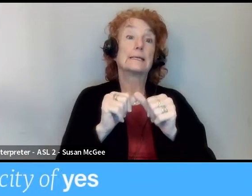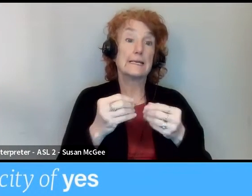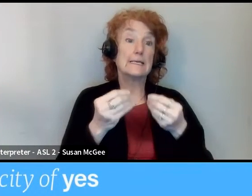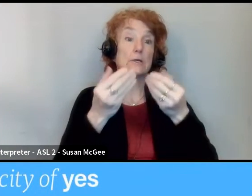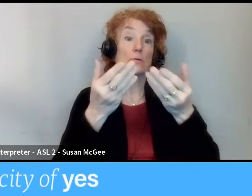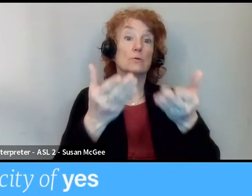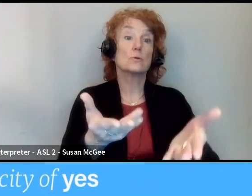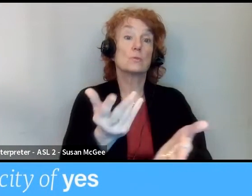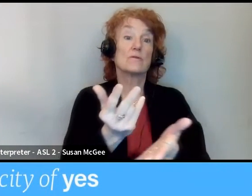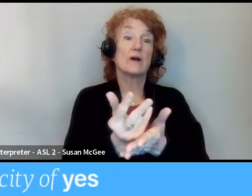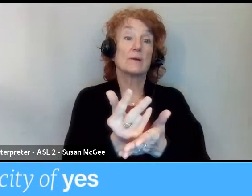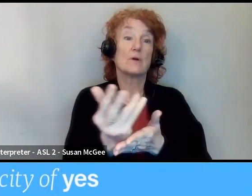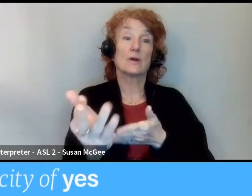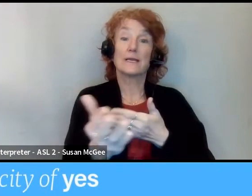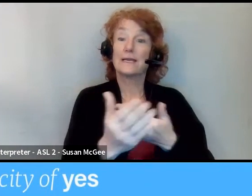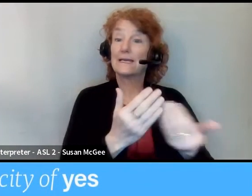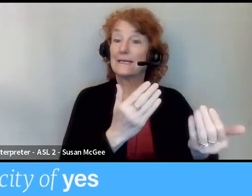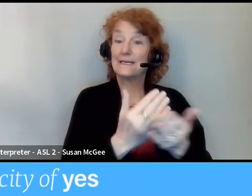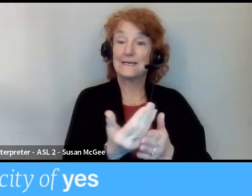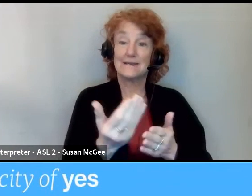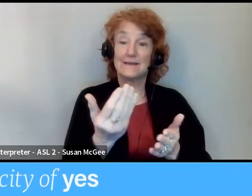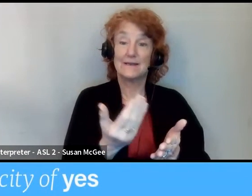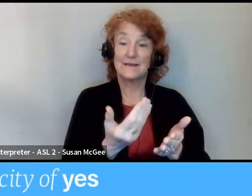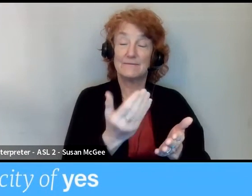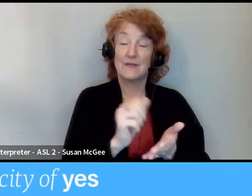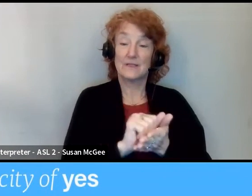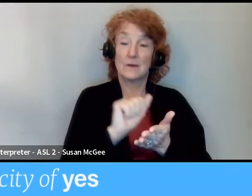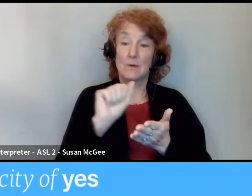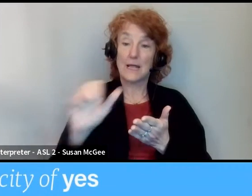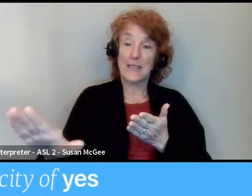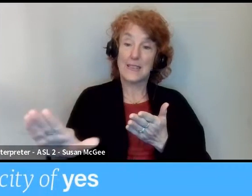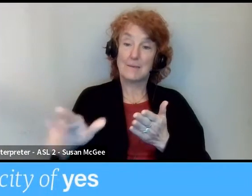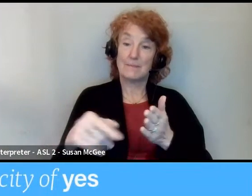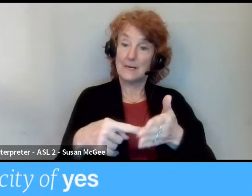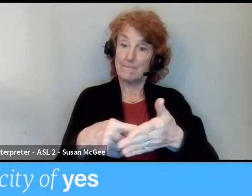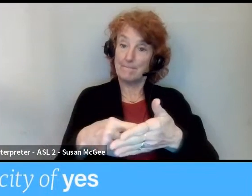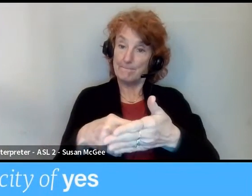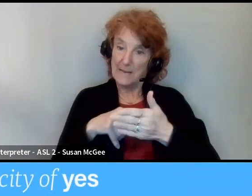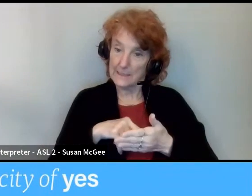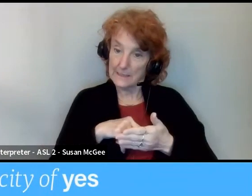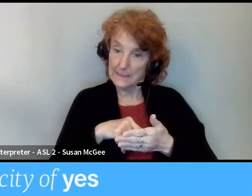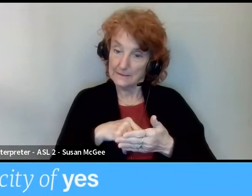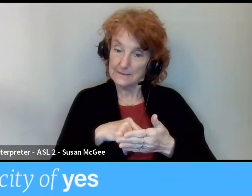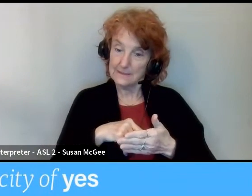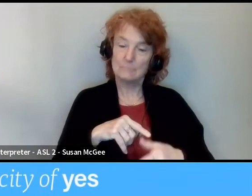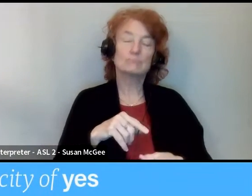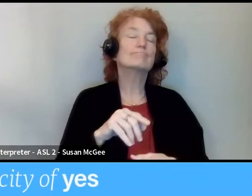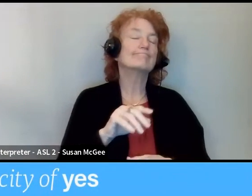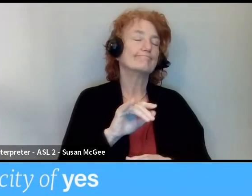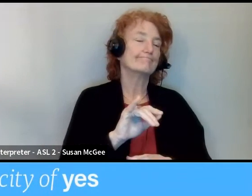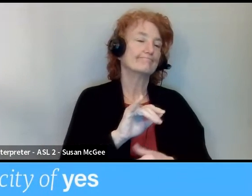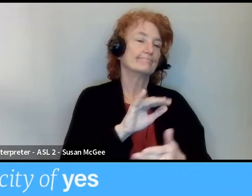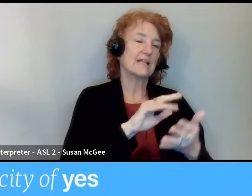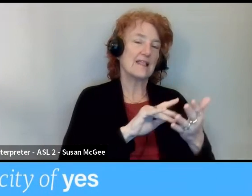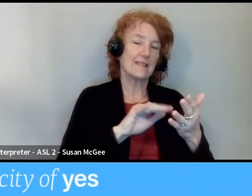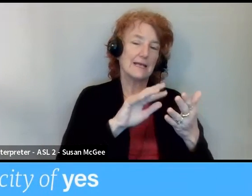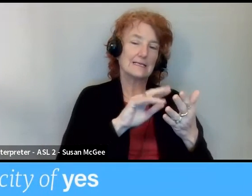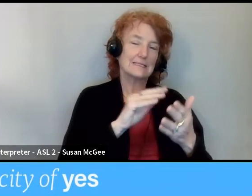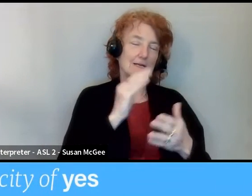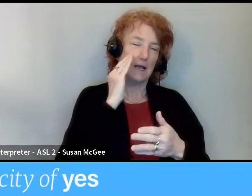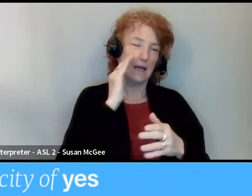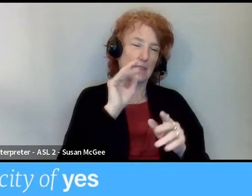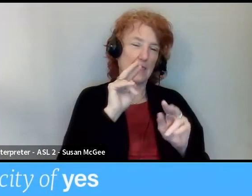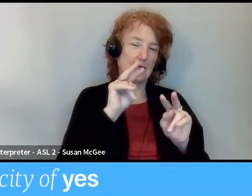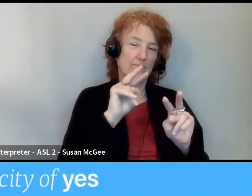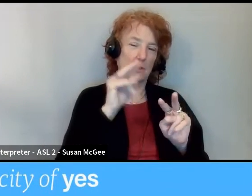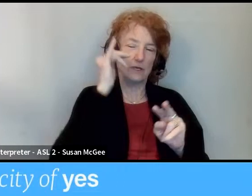parking mandates? Gotcha. The studies that I'm familiar with have looked at